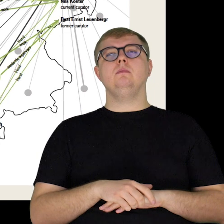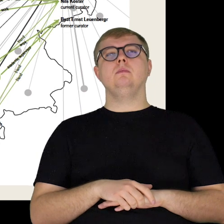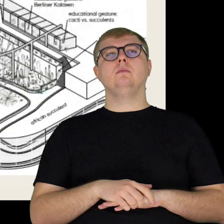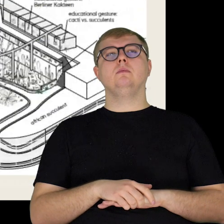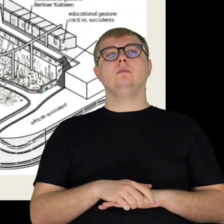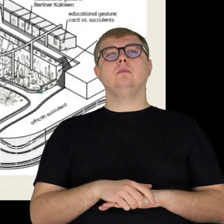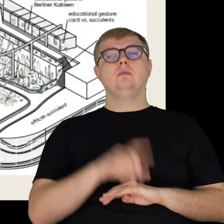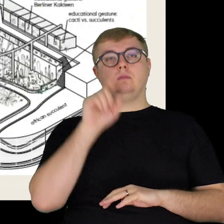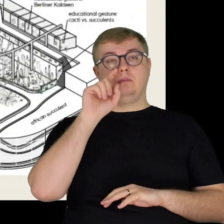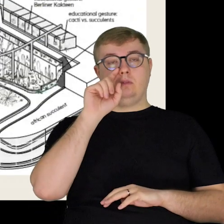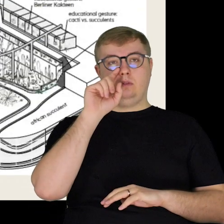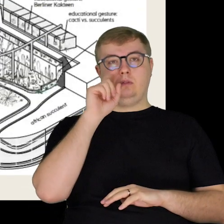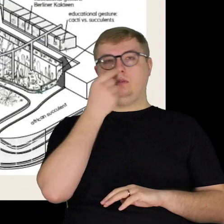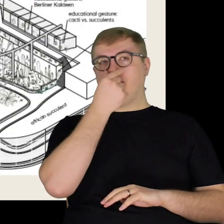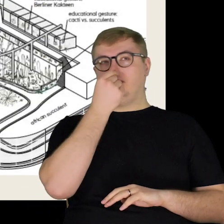stratified into this space.